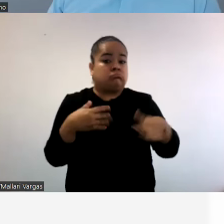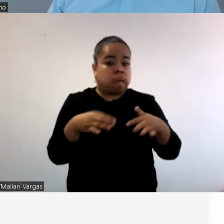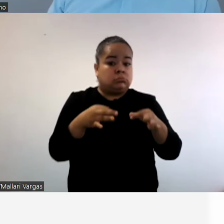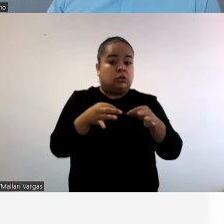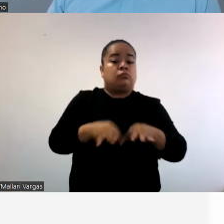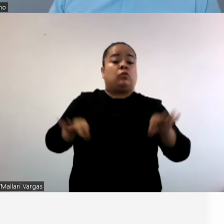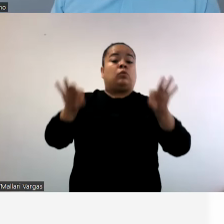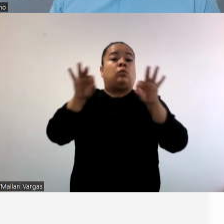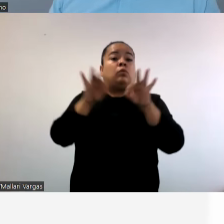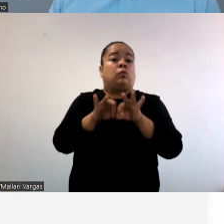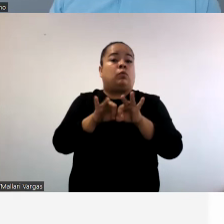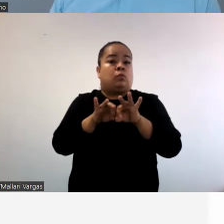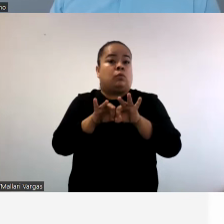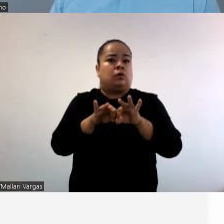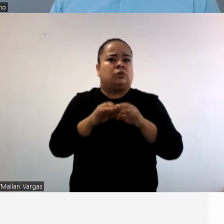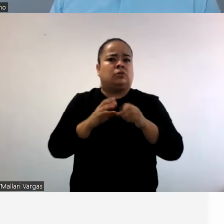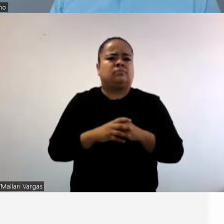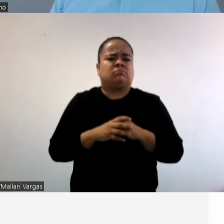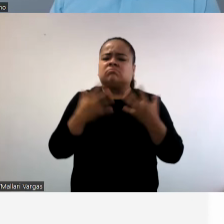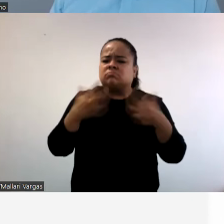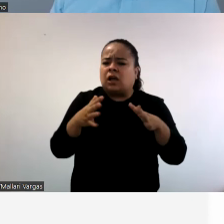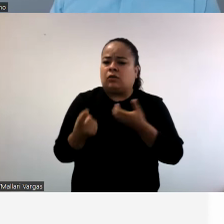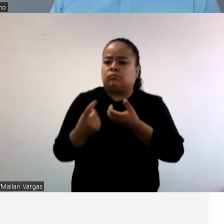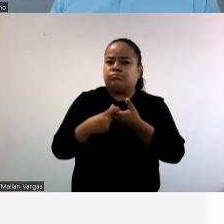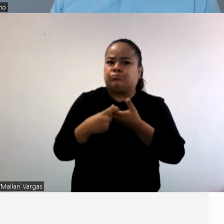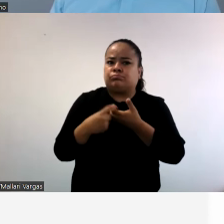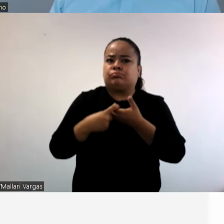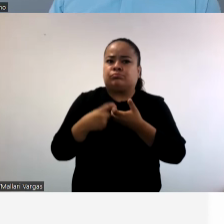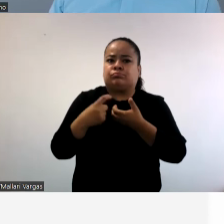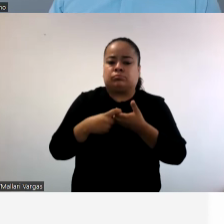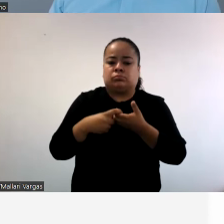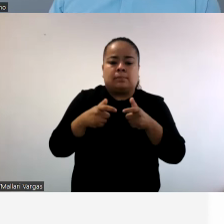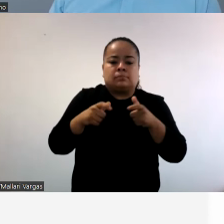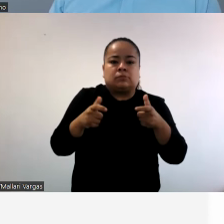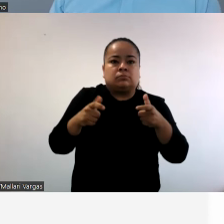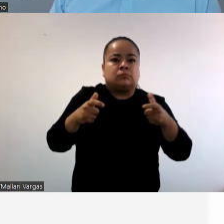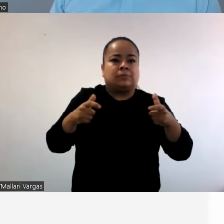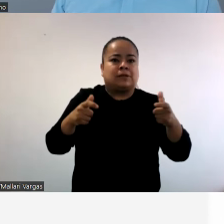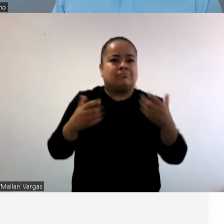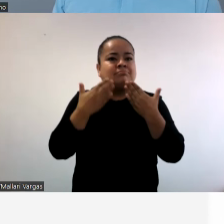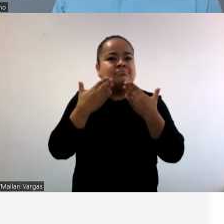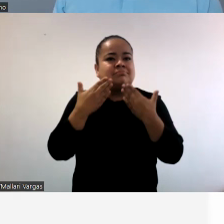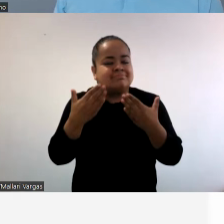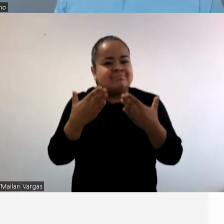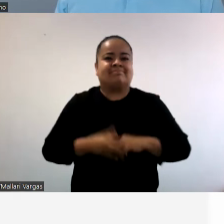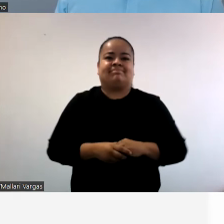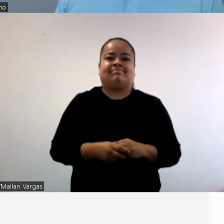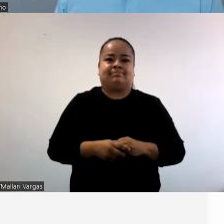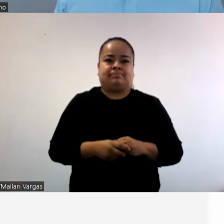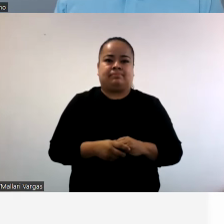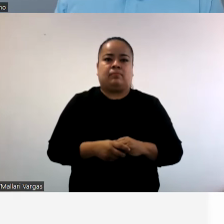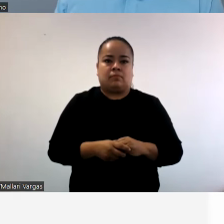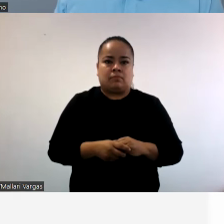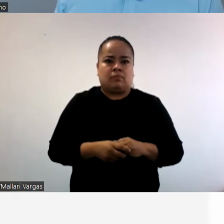already here with our panelists, and we are connected. We have about 100 people connected.